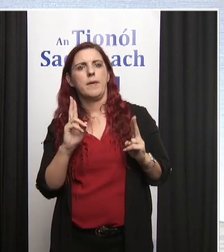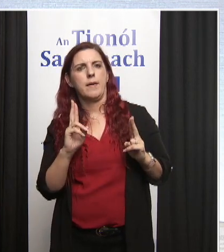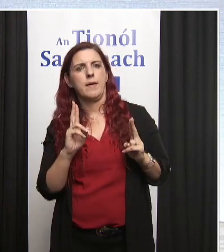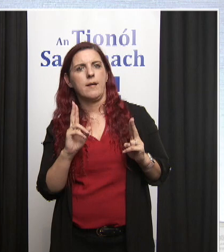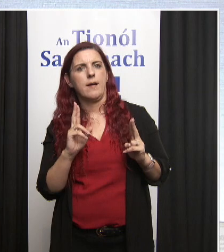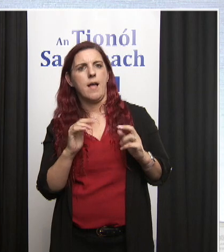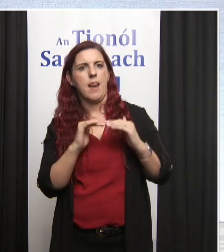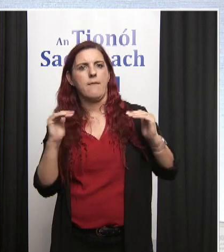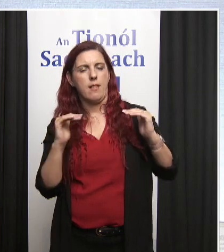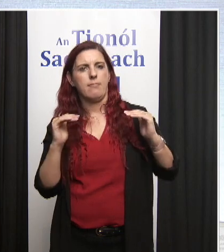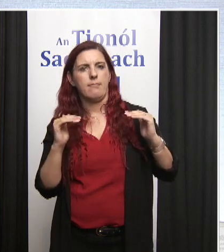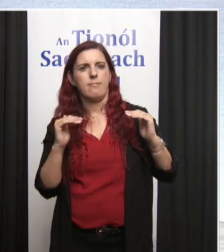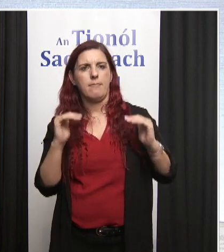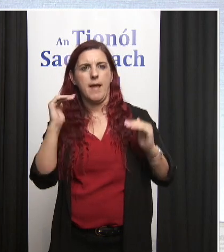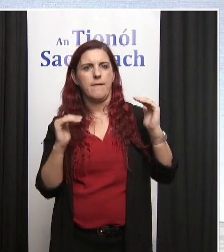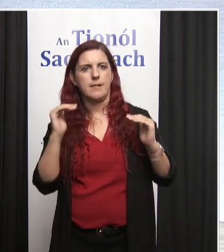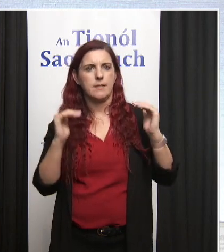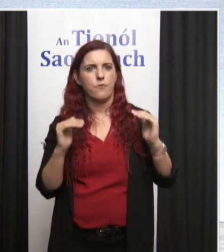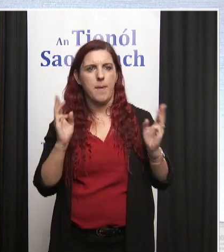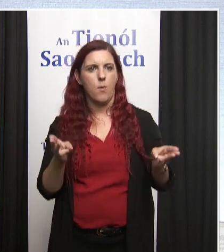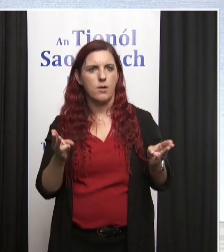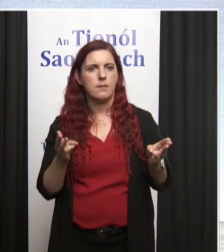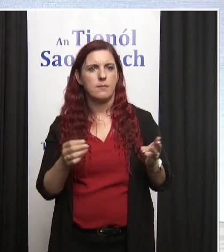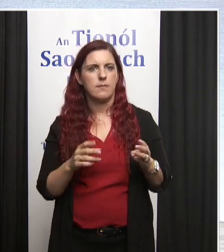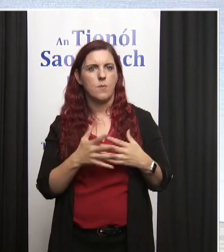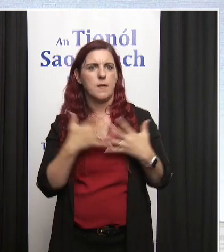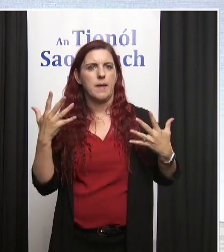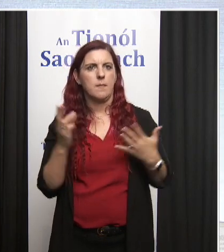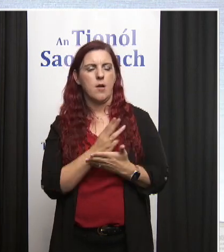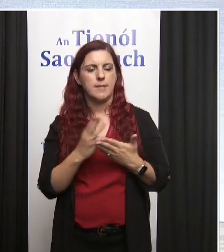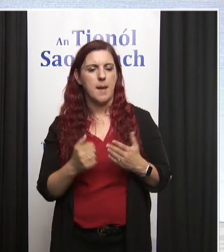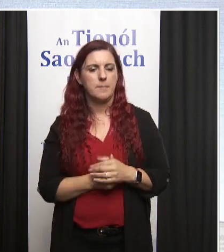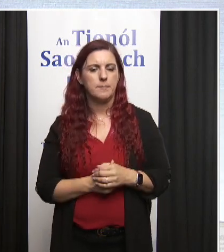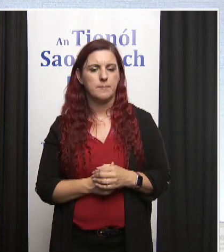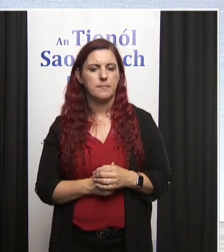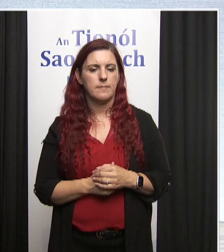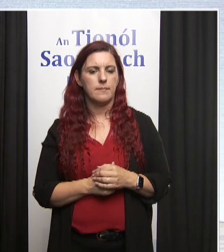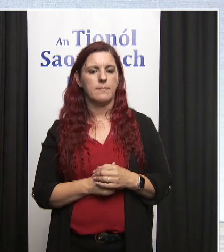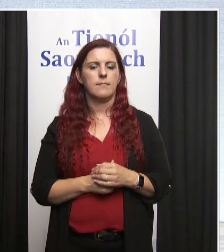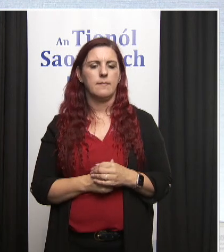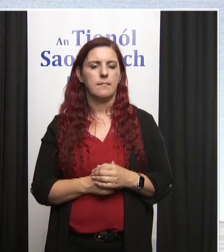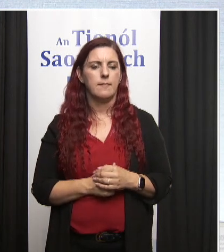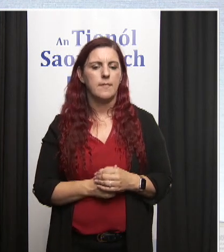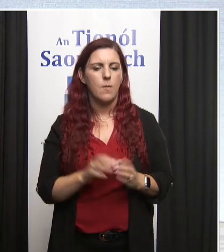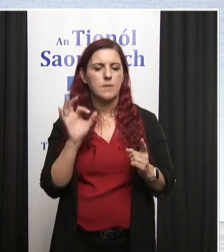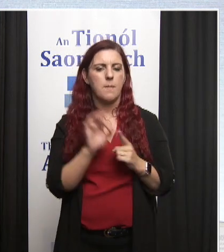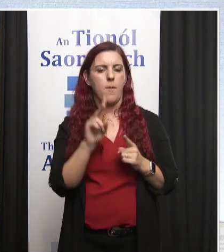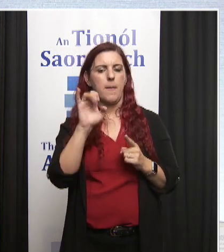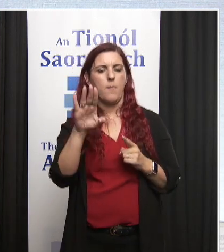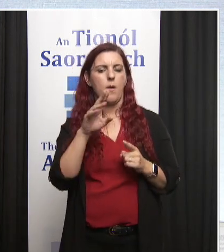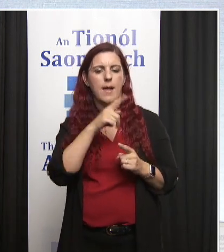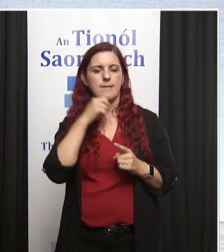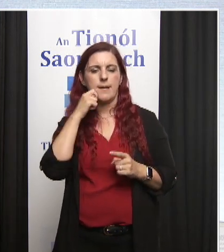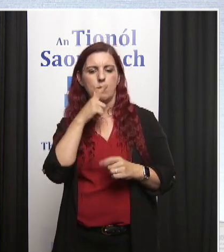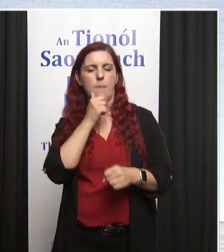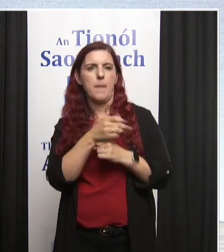be a level playing field for power there, because that was a big concern that we had, that like what the point that Paul made in relation to the